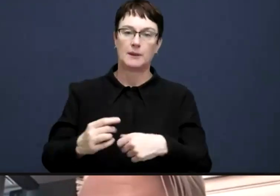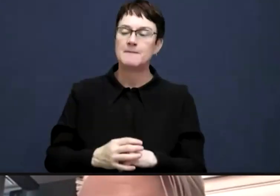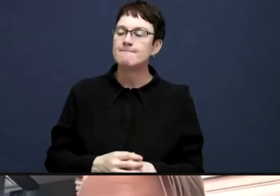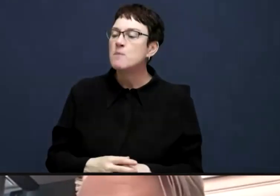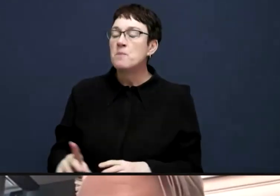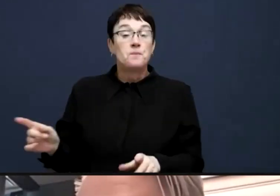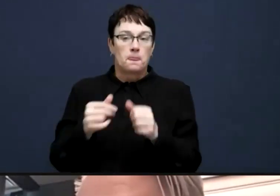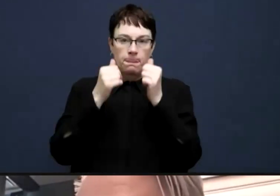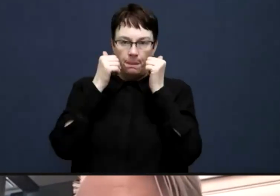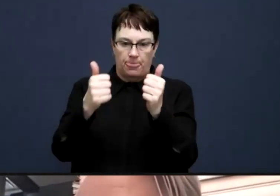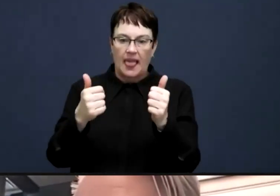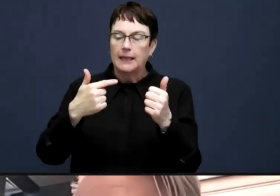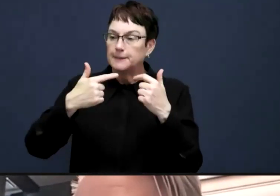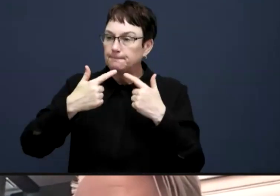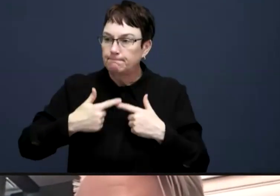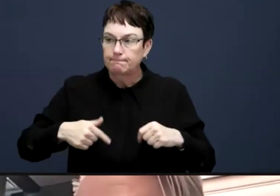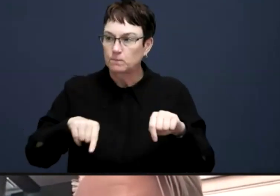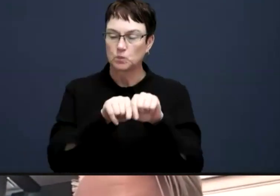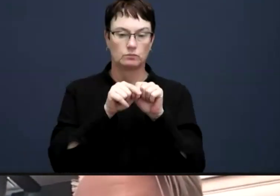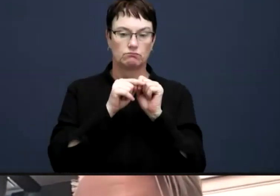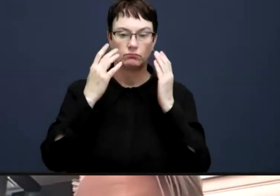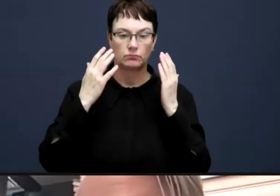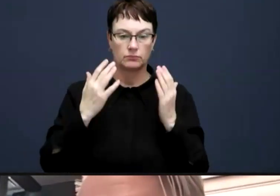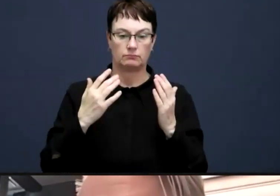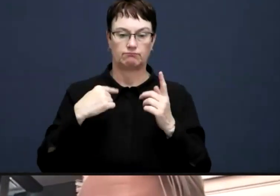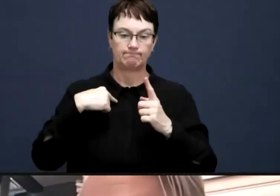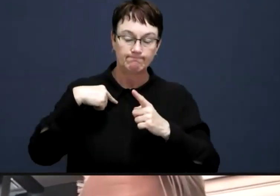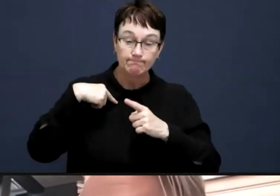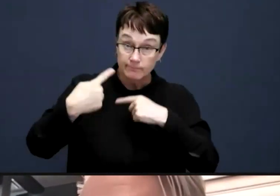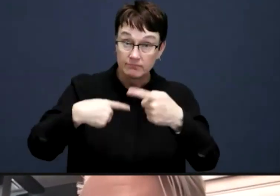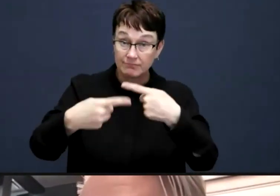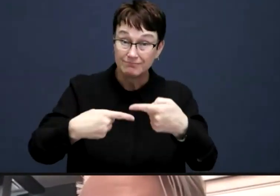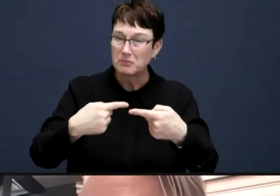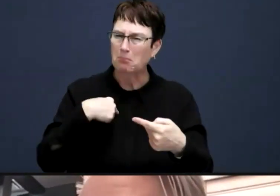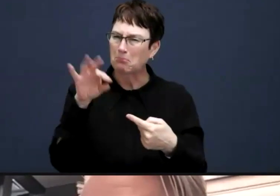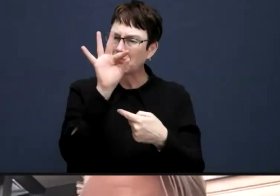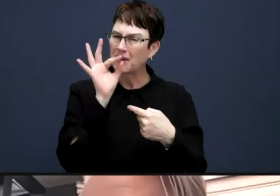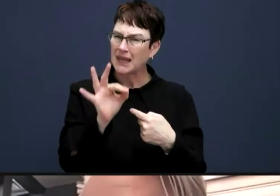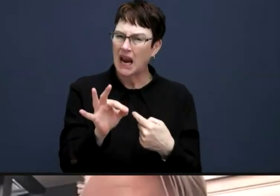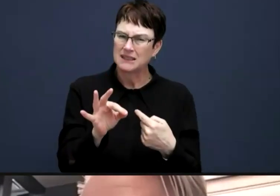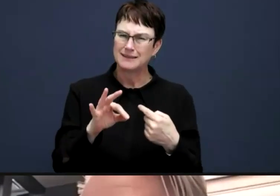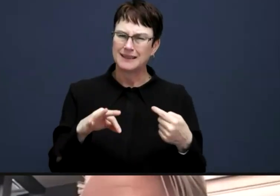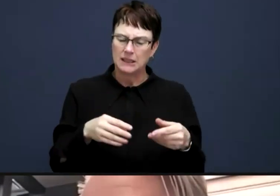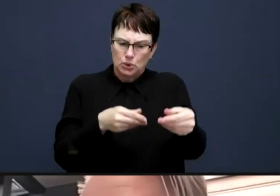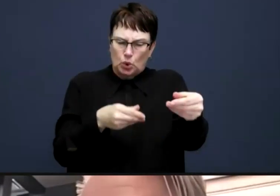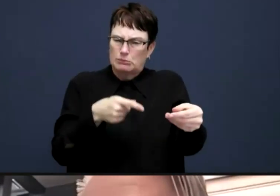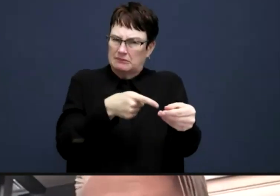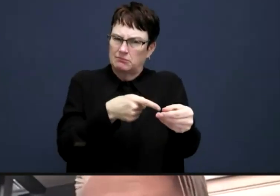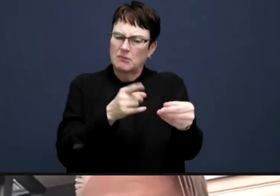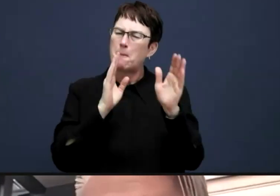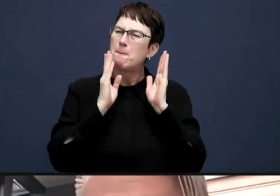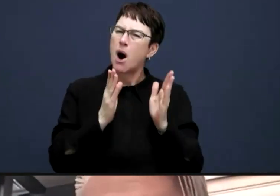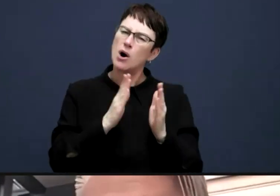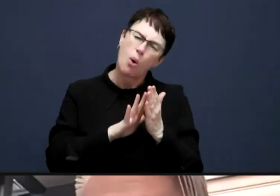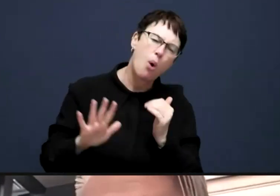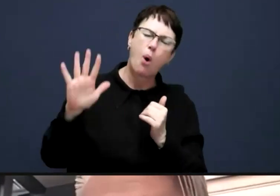first question to the panelists is, how come accessibility of documents still seems to be kind of left behind if you compare to the web,